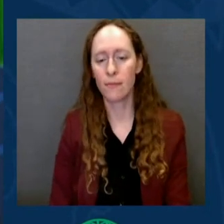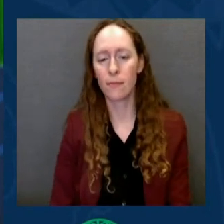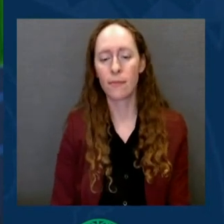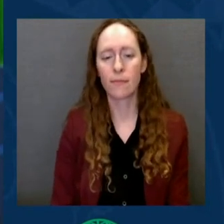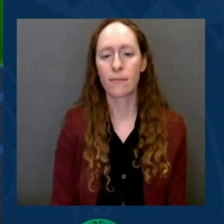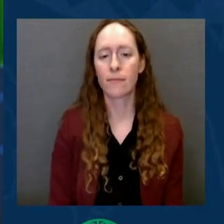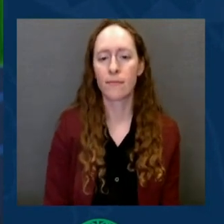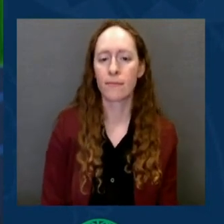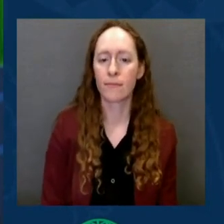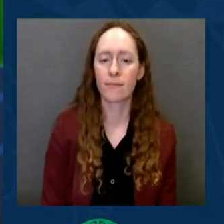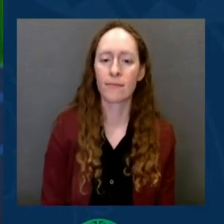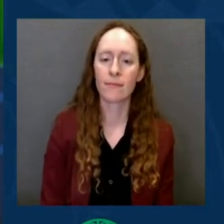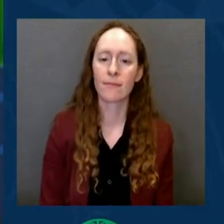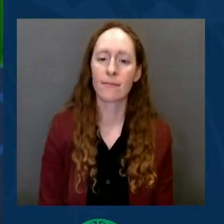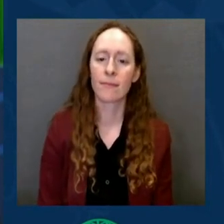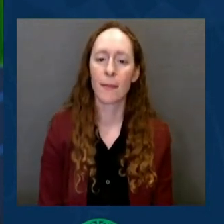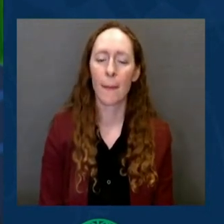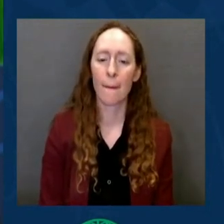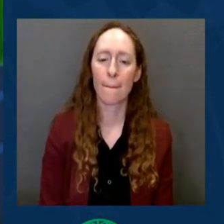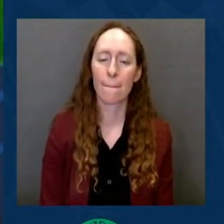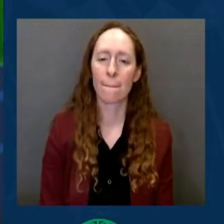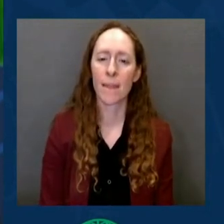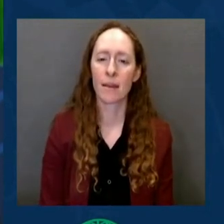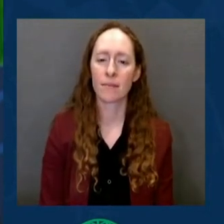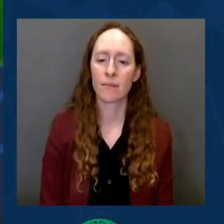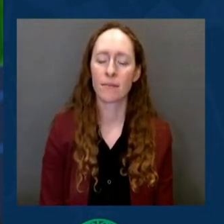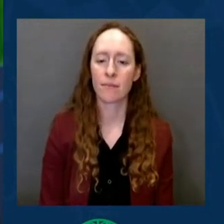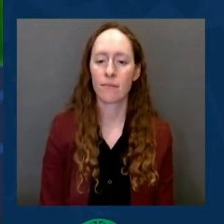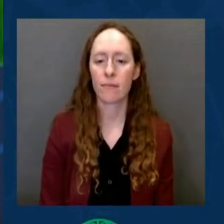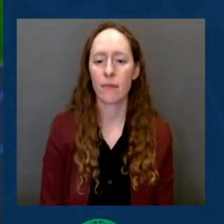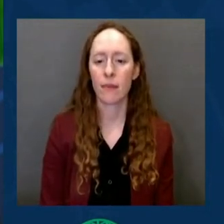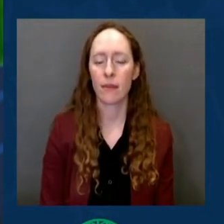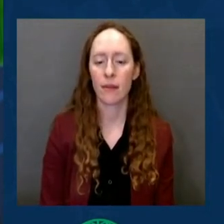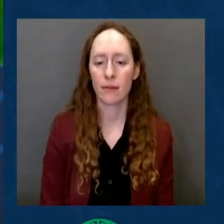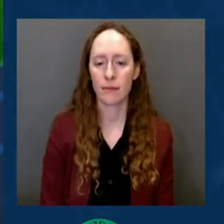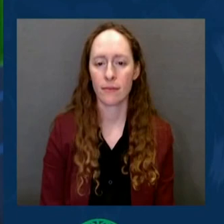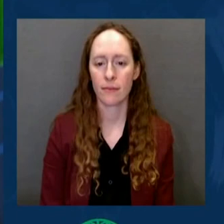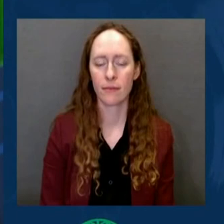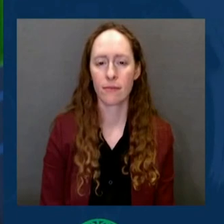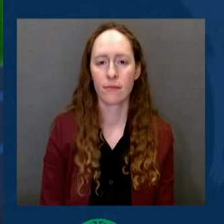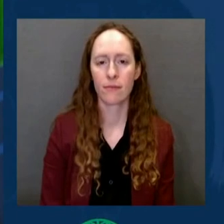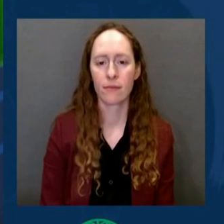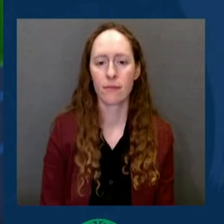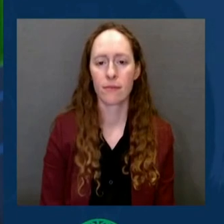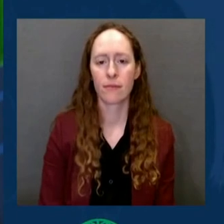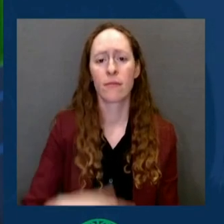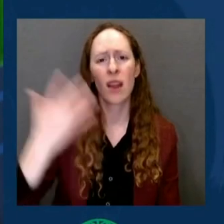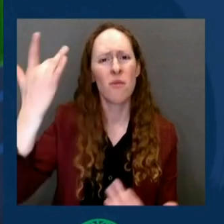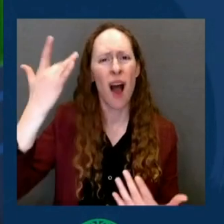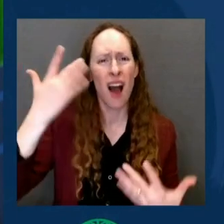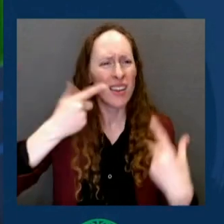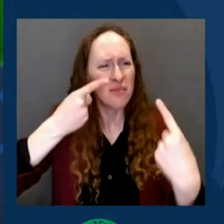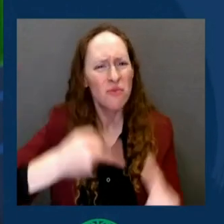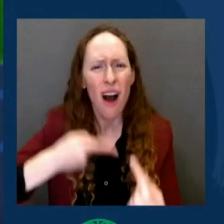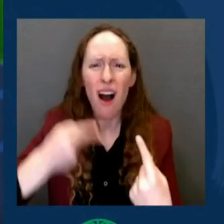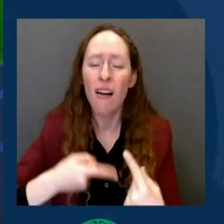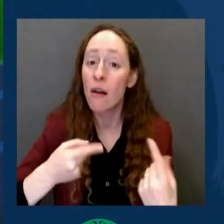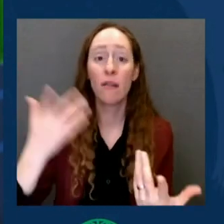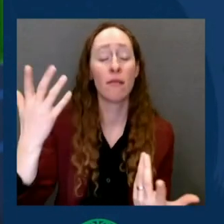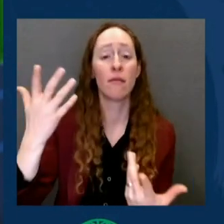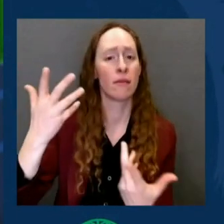we want a solid development in carbon, which is resilient to the climate change. I remind you that according to